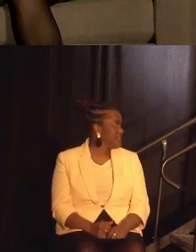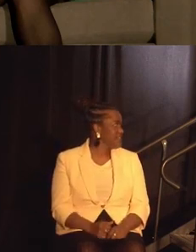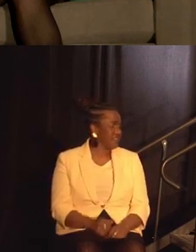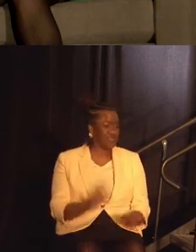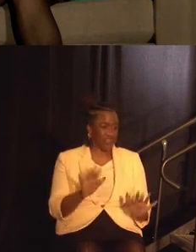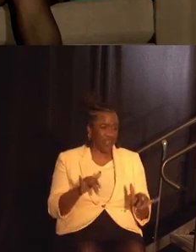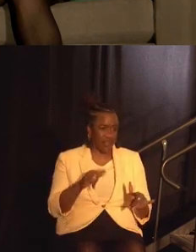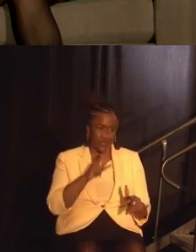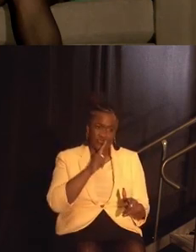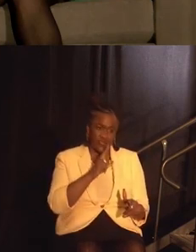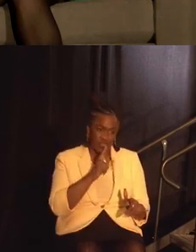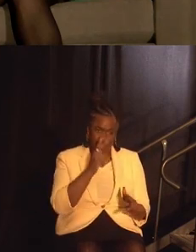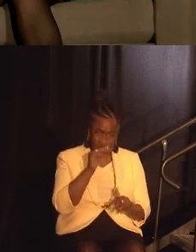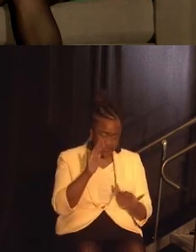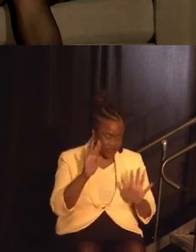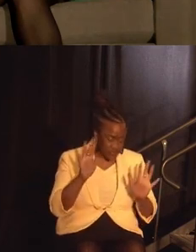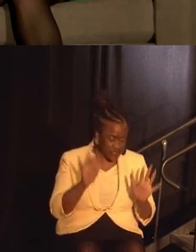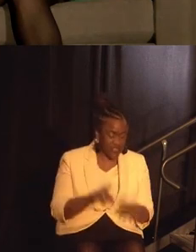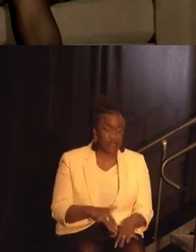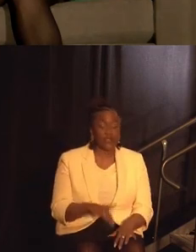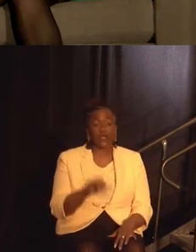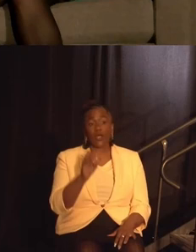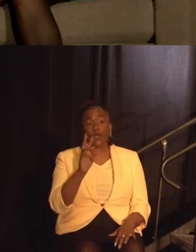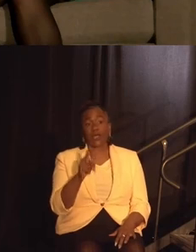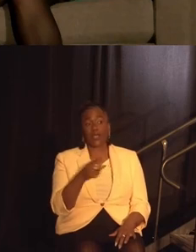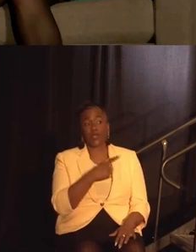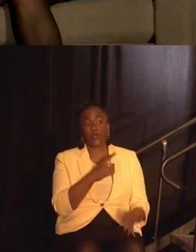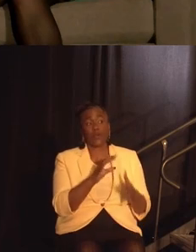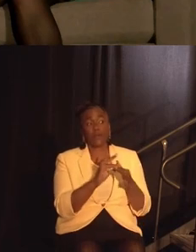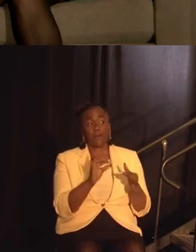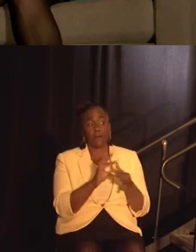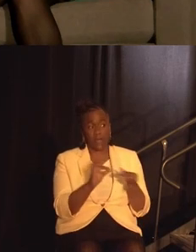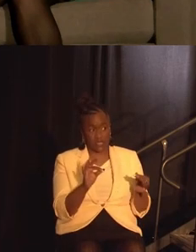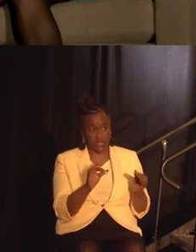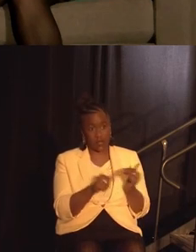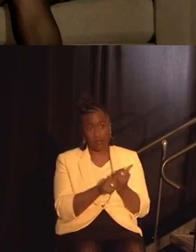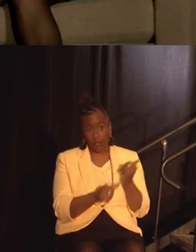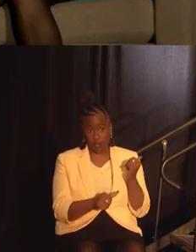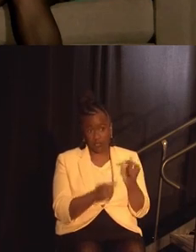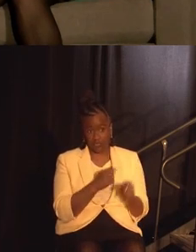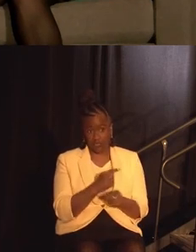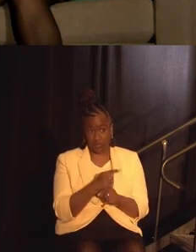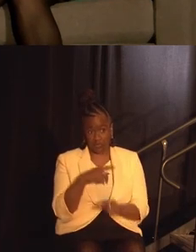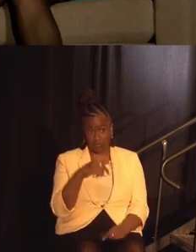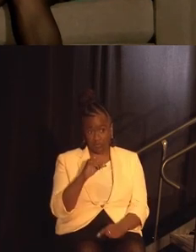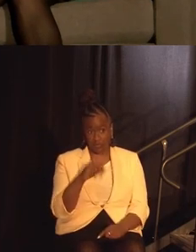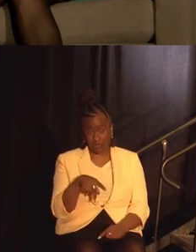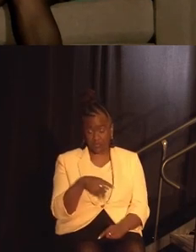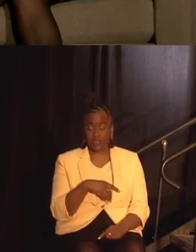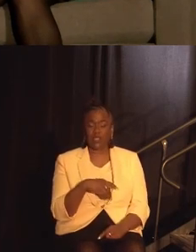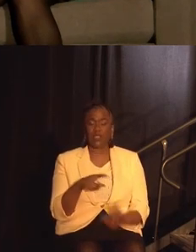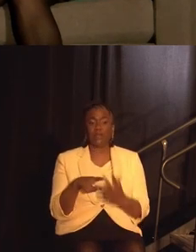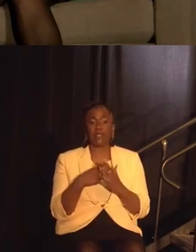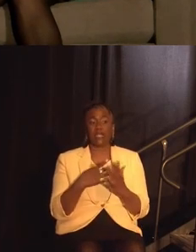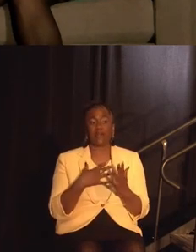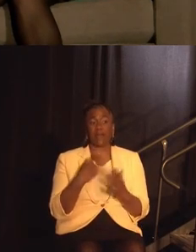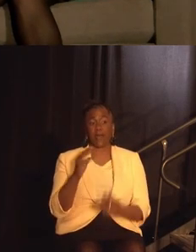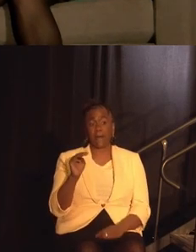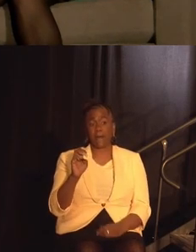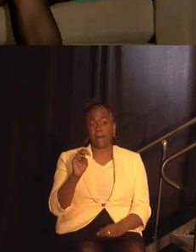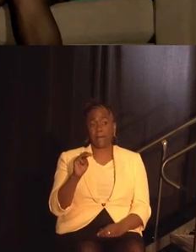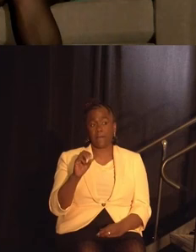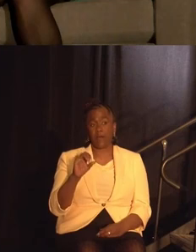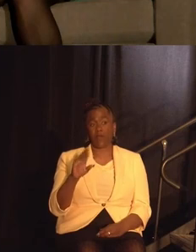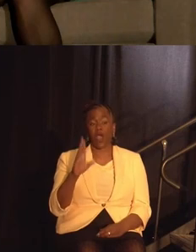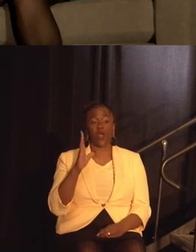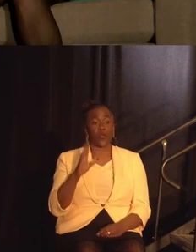stuck thing. In my head. Well, you did mention poop. I did. So the beginning of my memoir, which is coming out